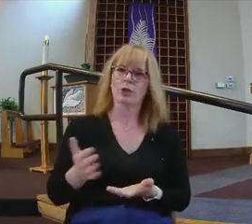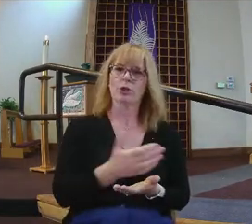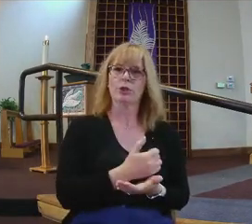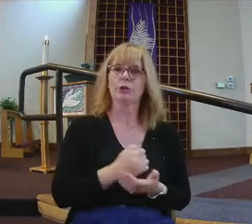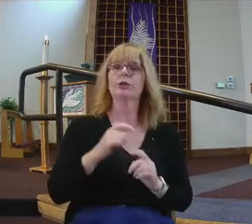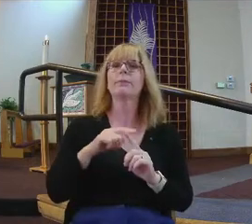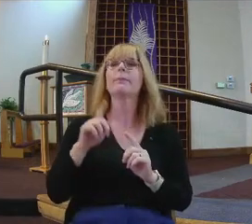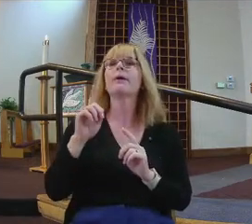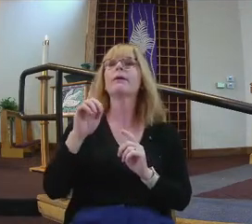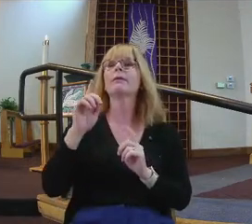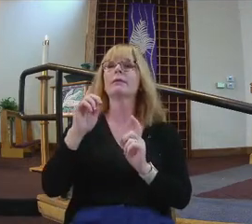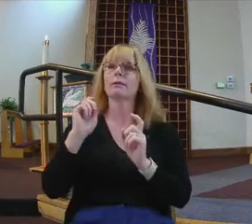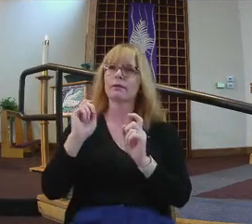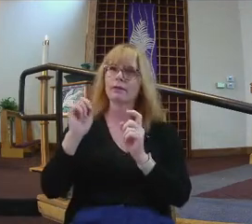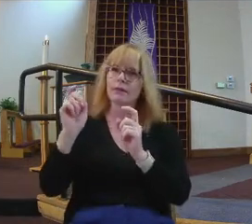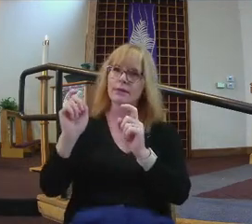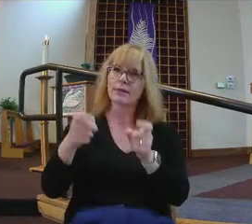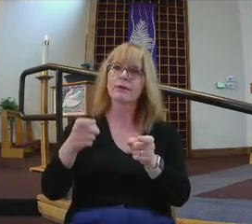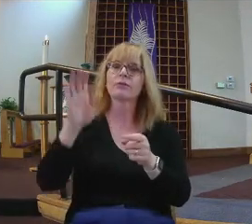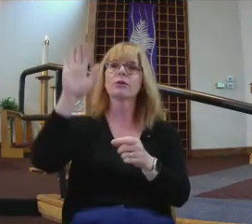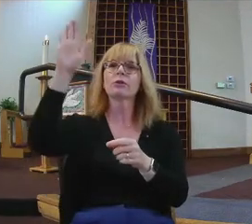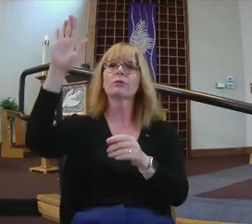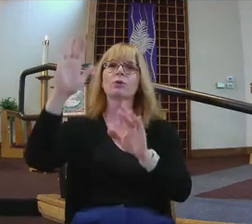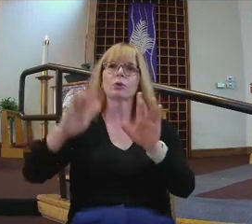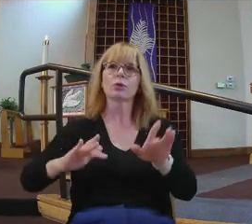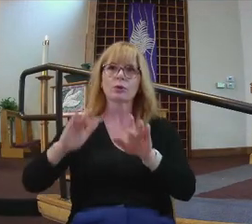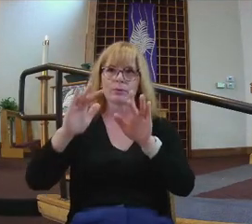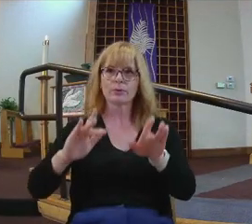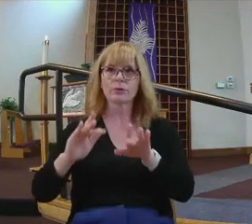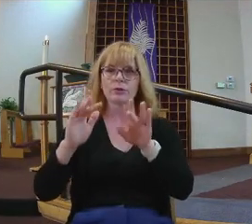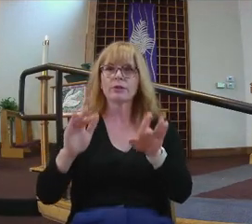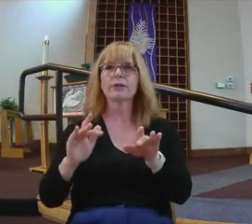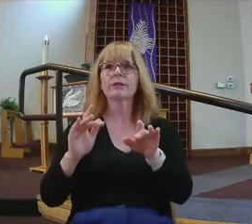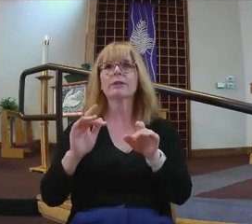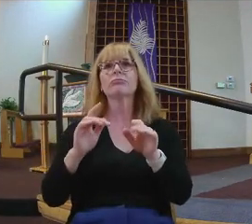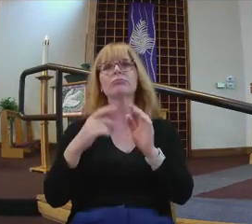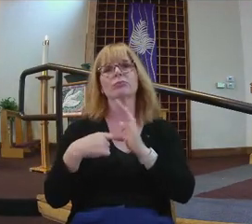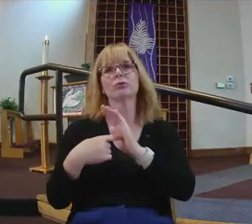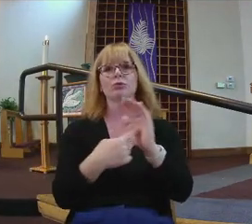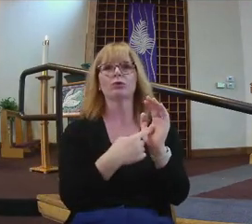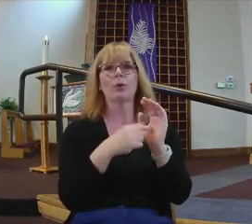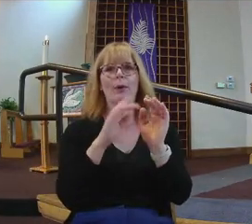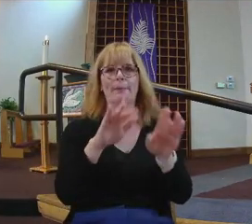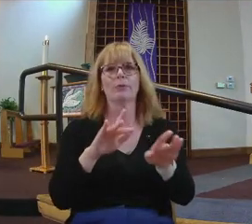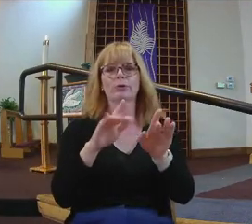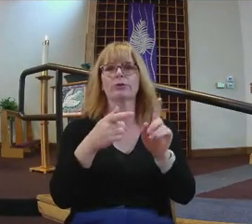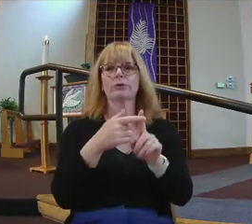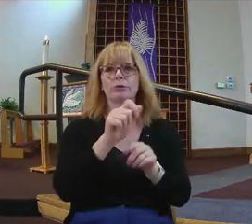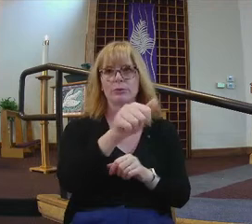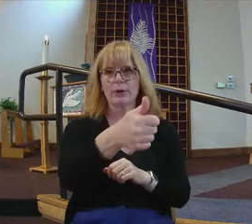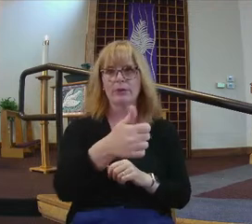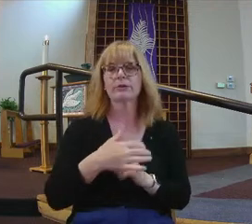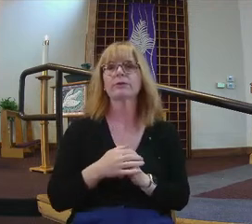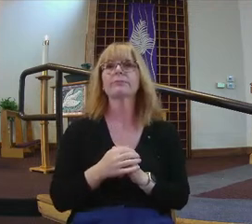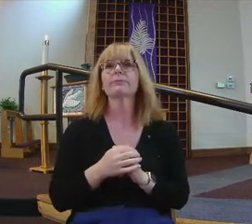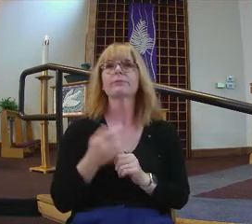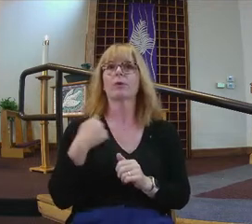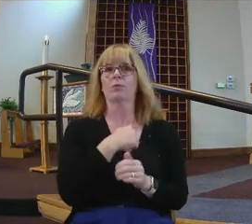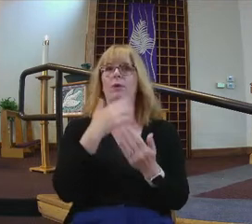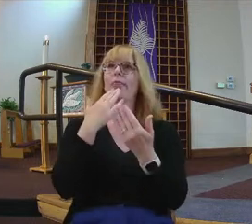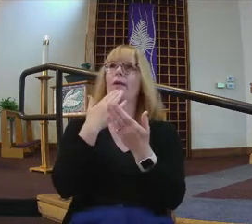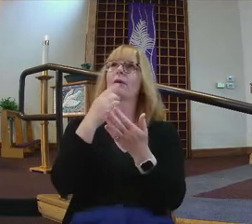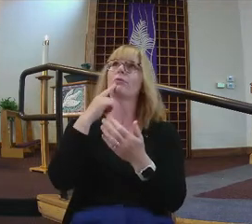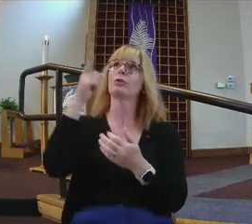of your mercy and for the opportunity to extend the same to others. And we thank you for your lasting presence with